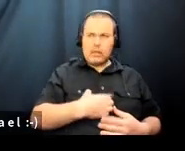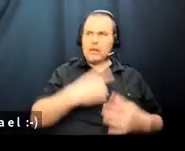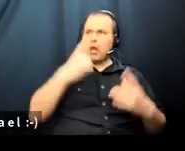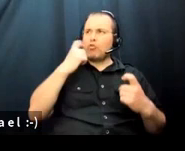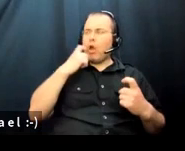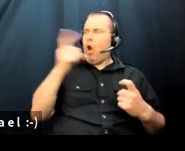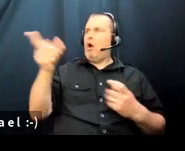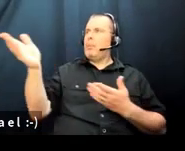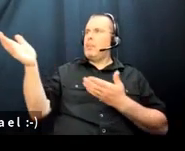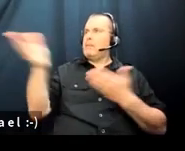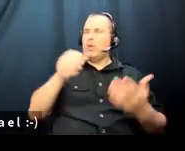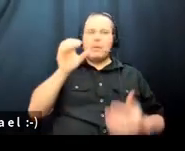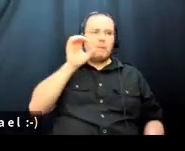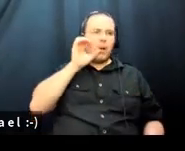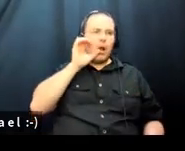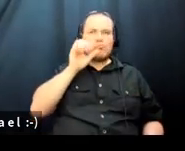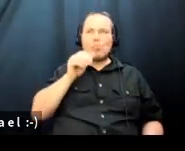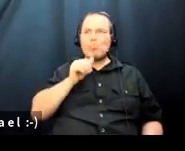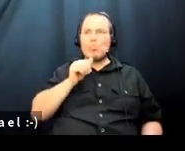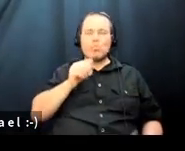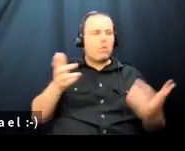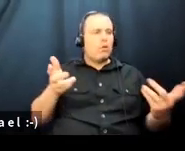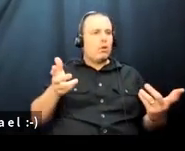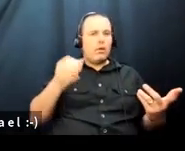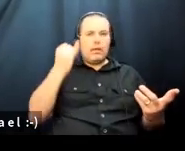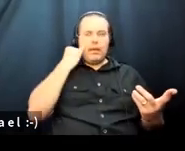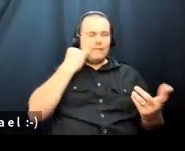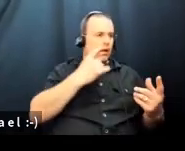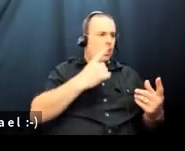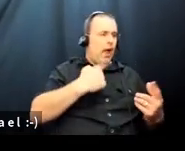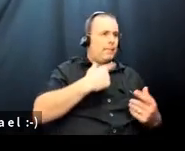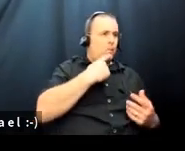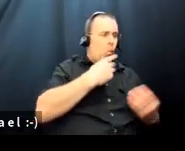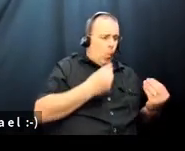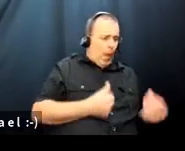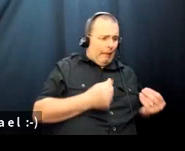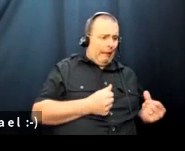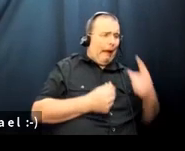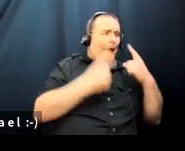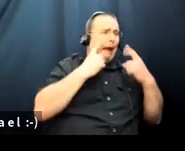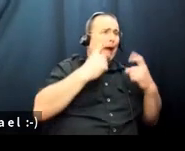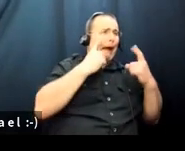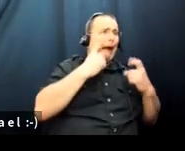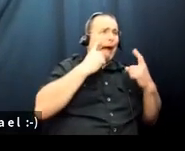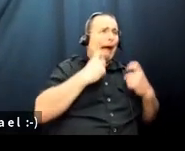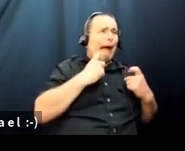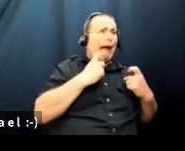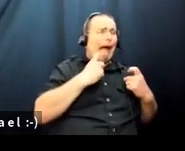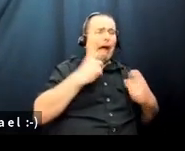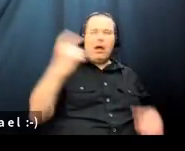I cry because I'm wet, they change my diaper. But if I cry at 2 o'clock in the morning because I'm awake and bored, they'll still